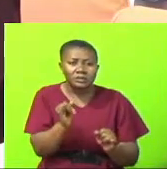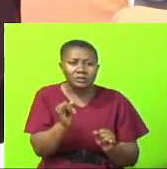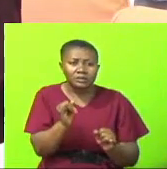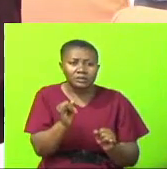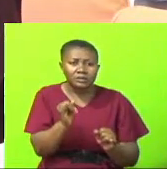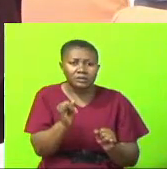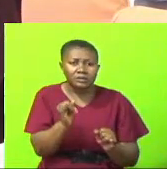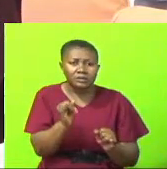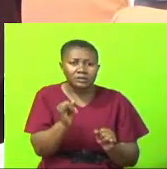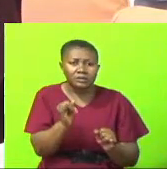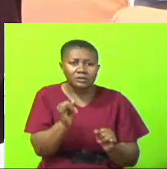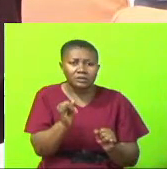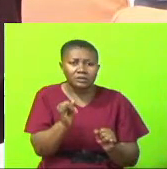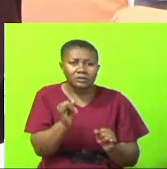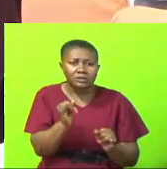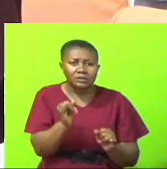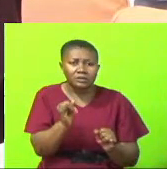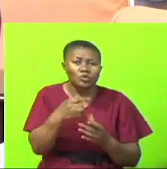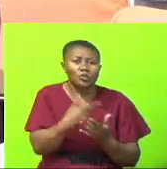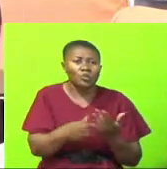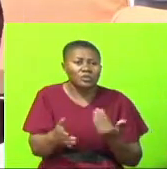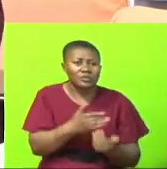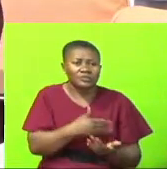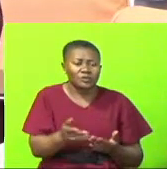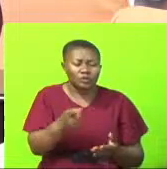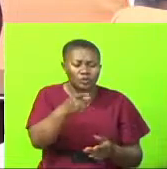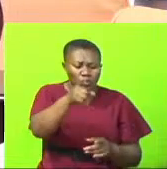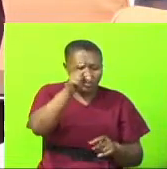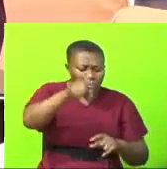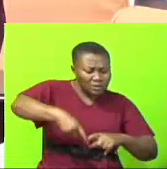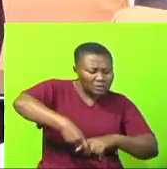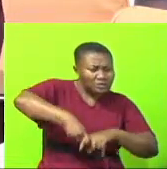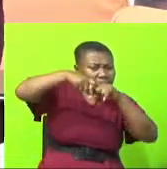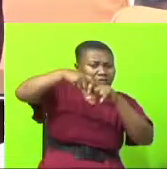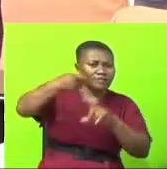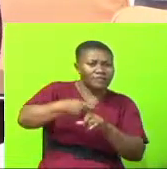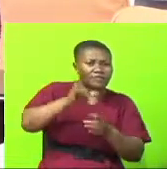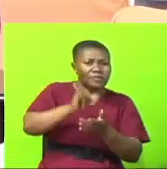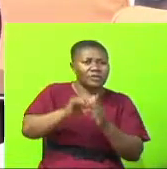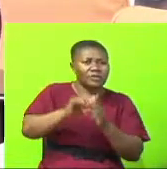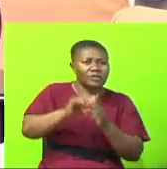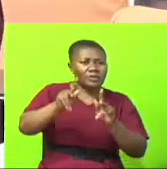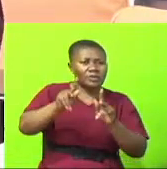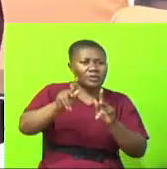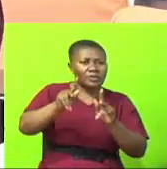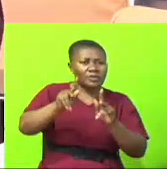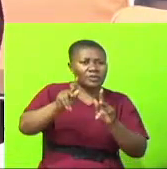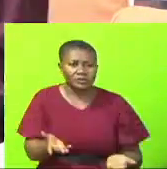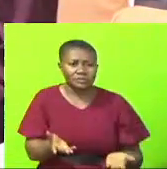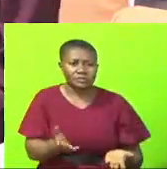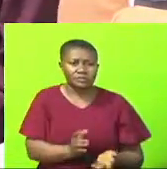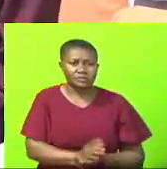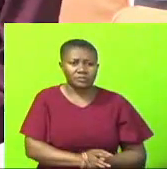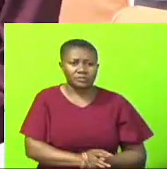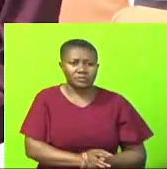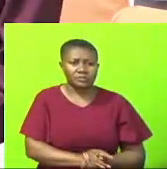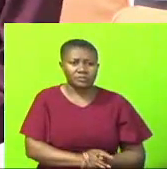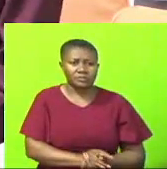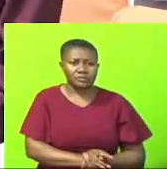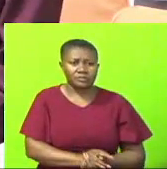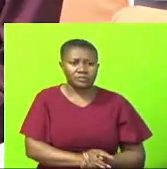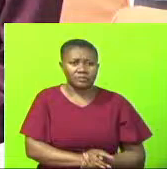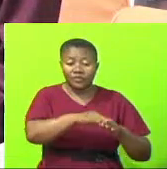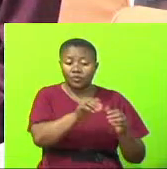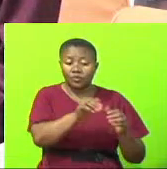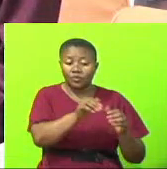they have reposed in you, and therefore you cease to be a member of that party from the day that you file your nomination with the Electoral Commission.